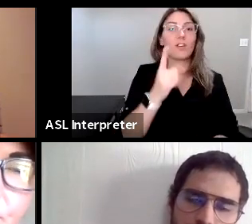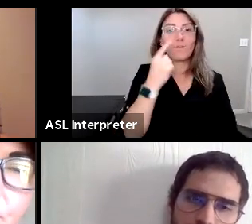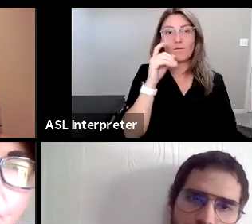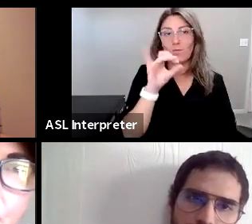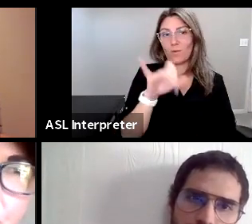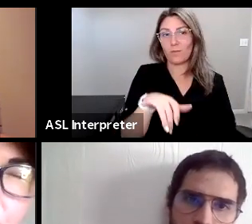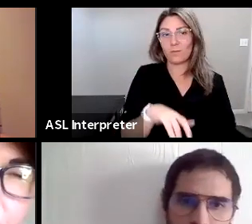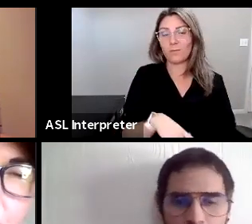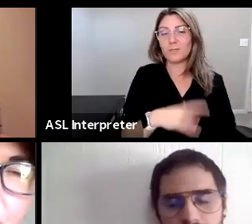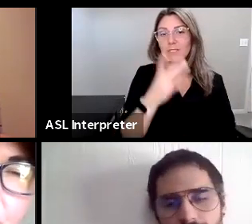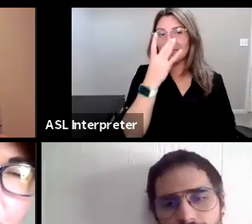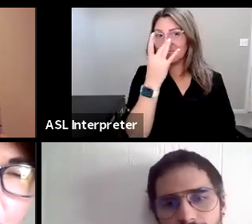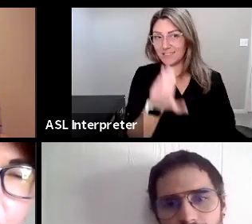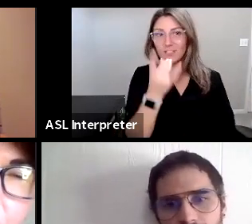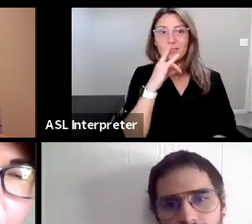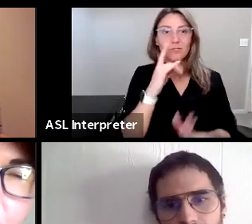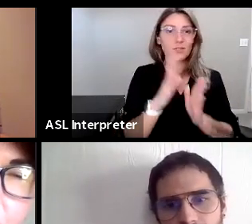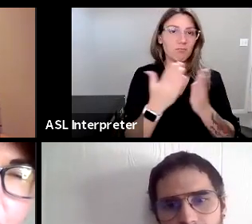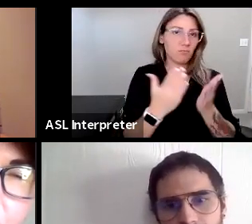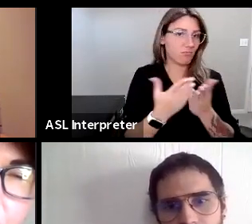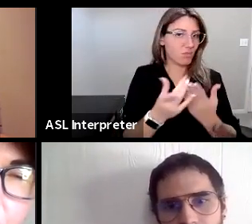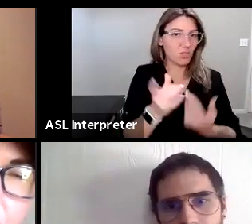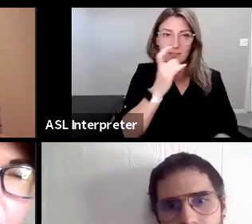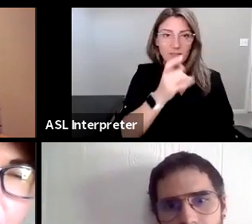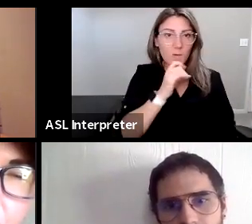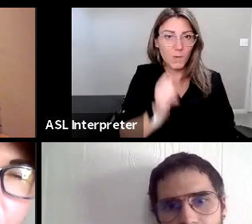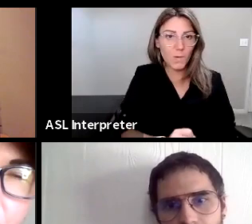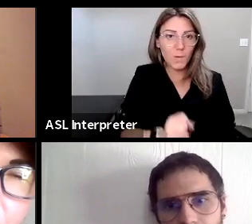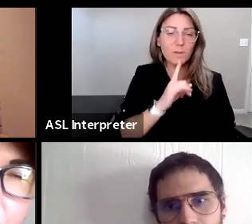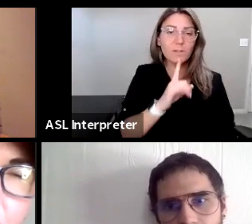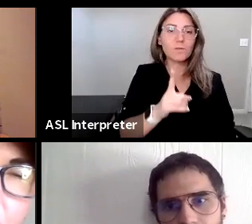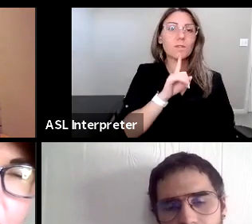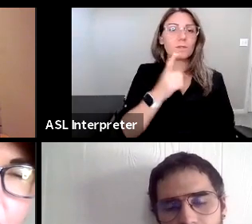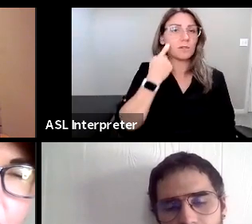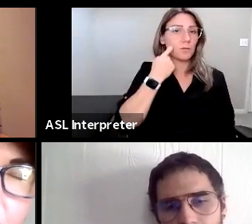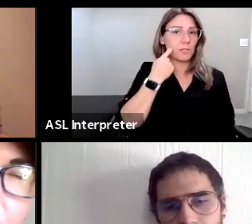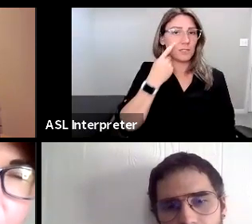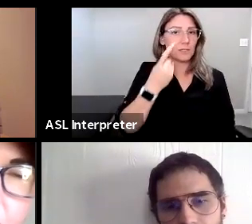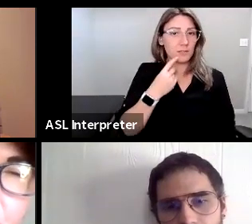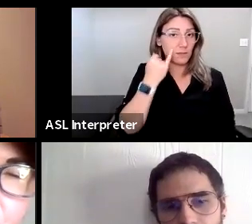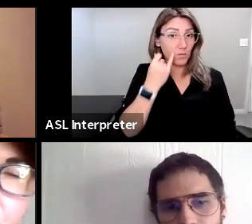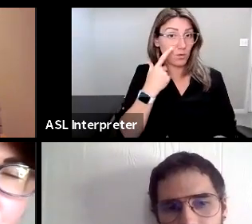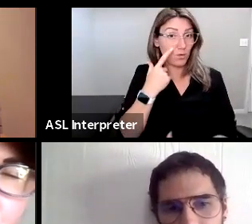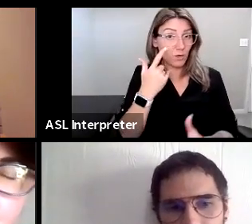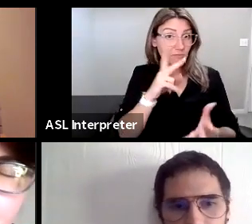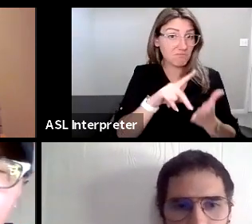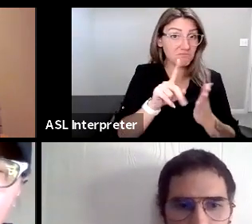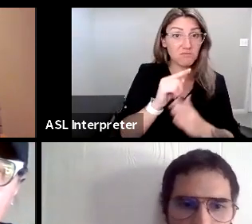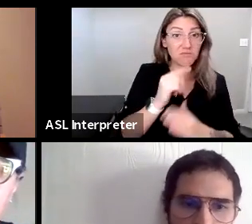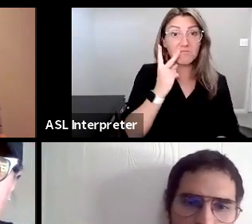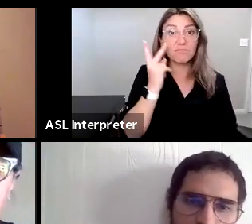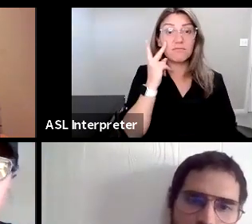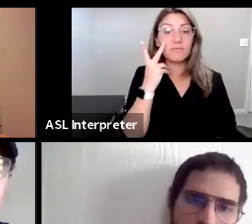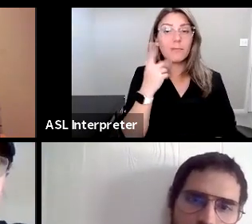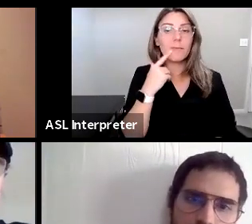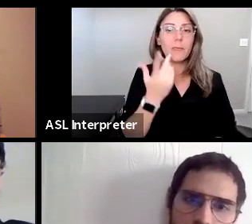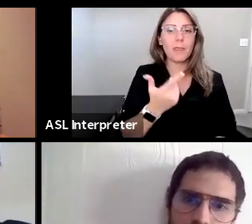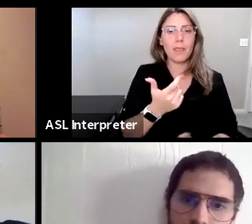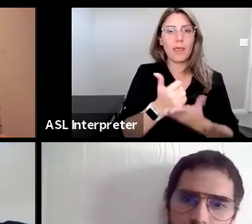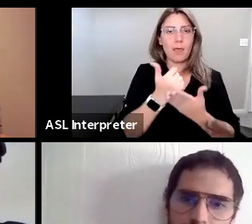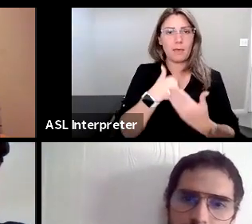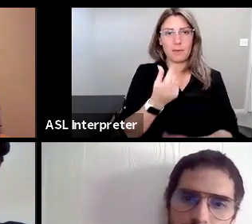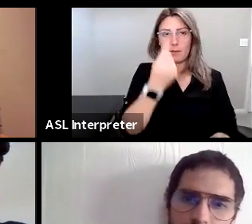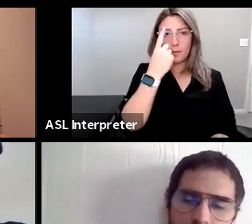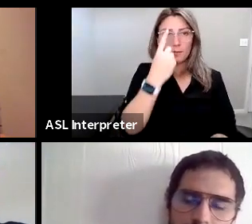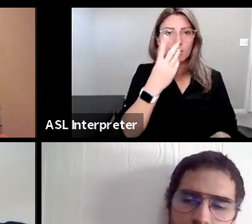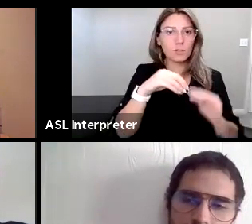it's a very interesting book. It's not too old, it's very recent. So if you want to check it out, because it helped me understand a little bit more of